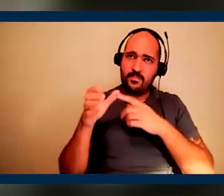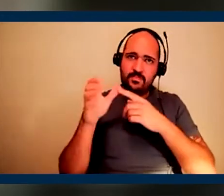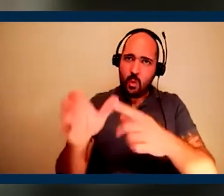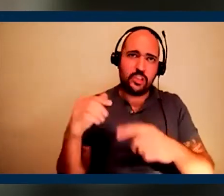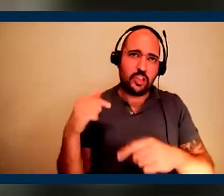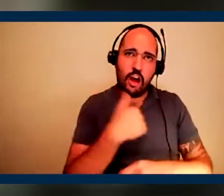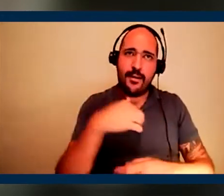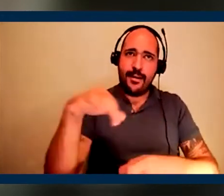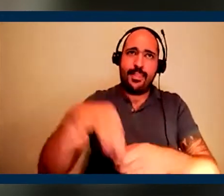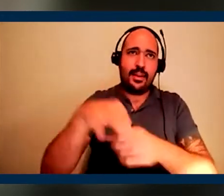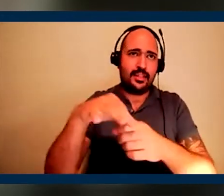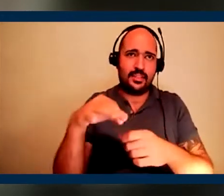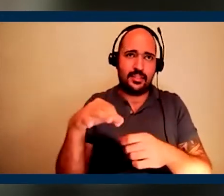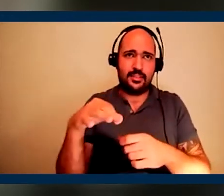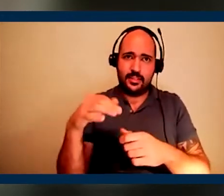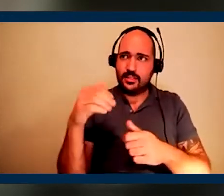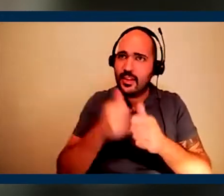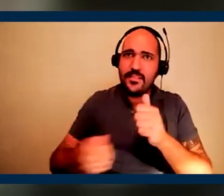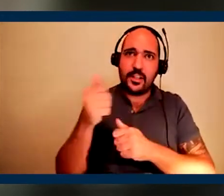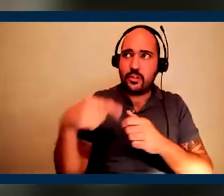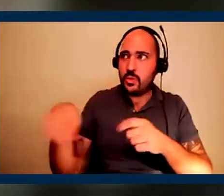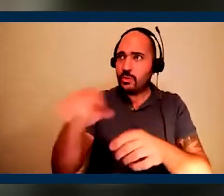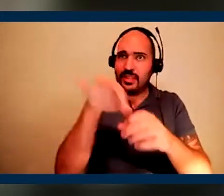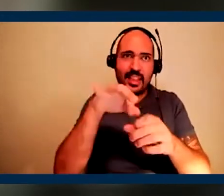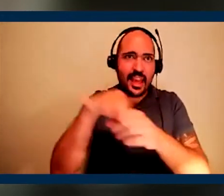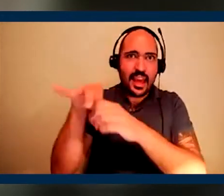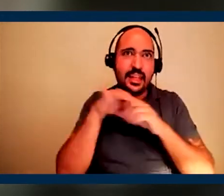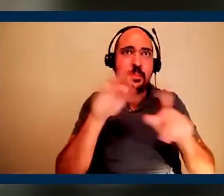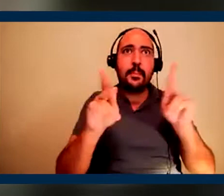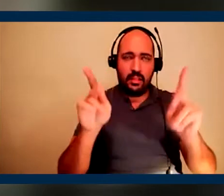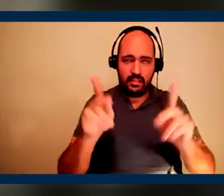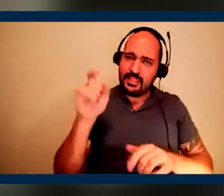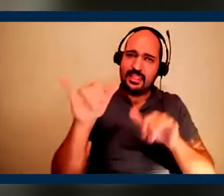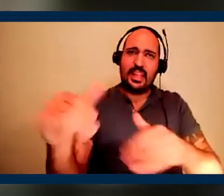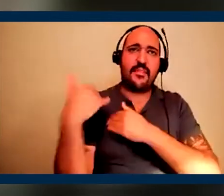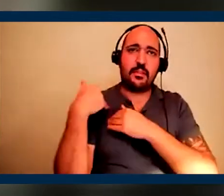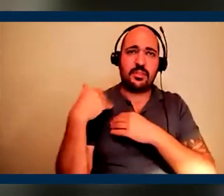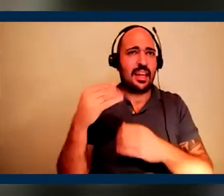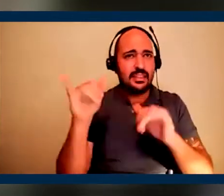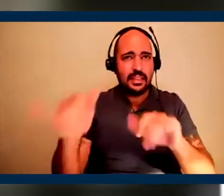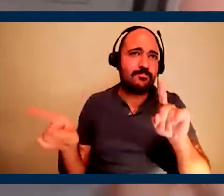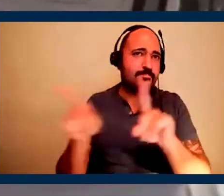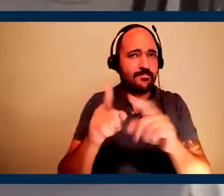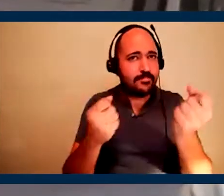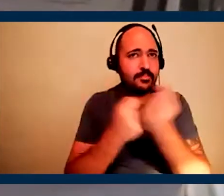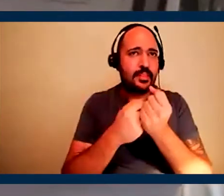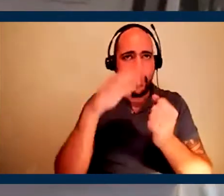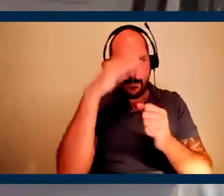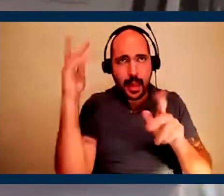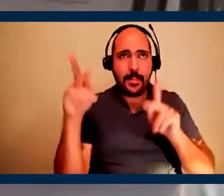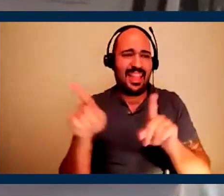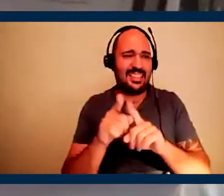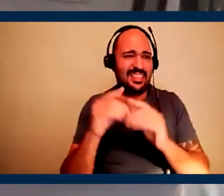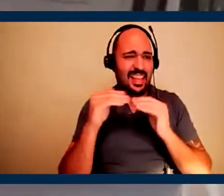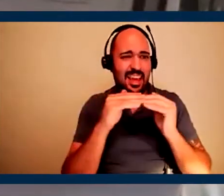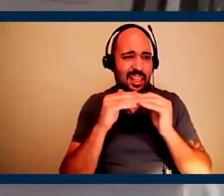and people that profess to stand with Black people, our allies. And a follow-up question for